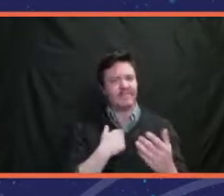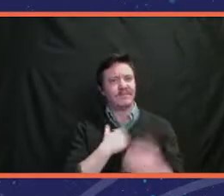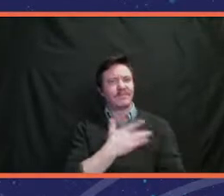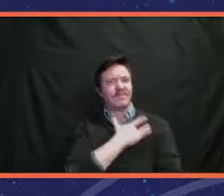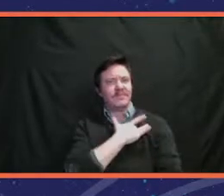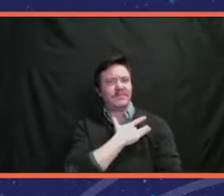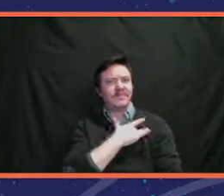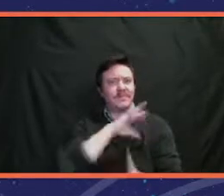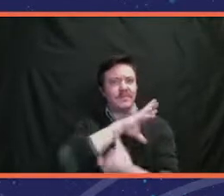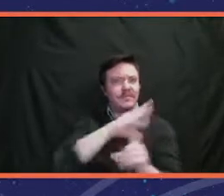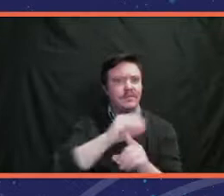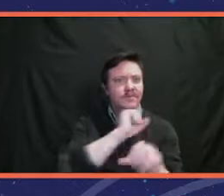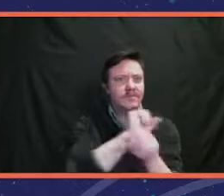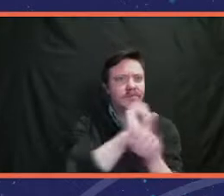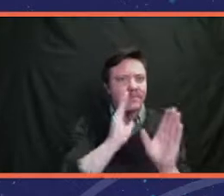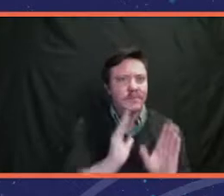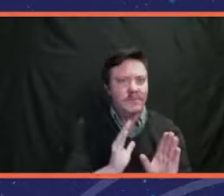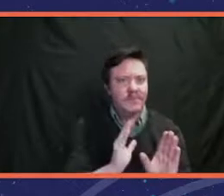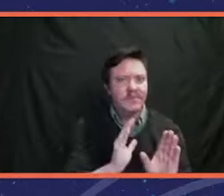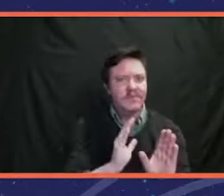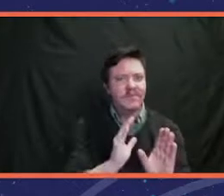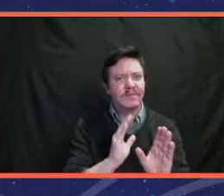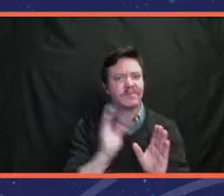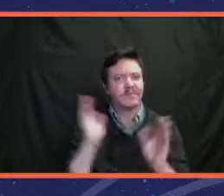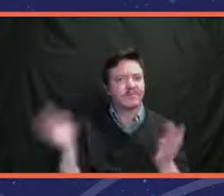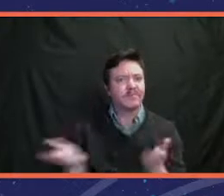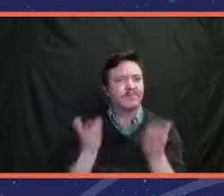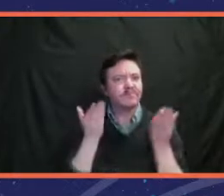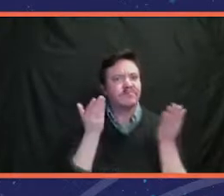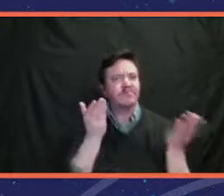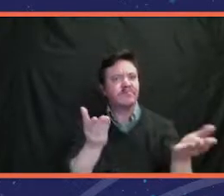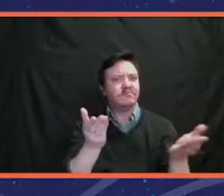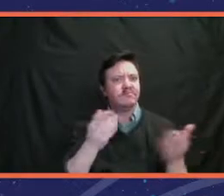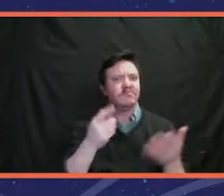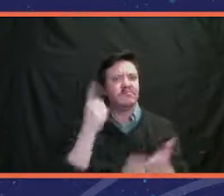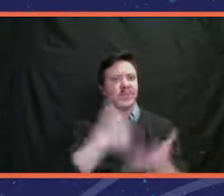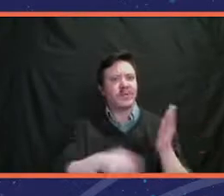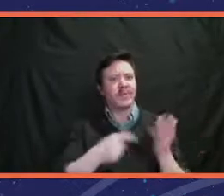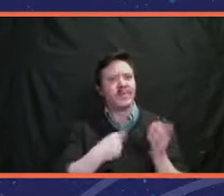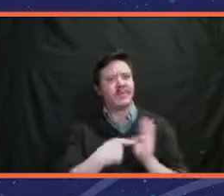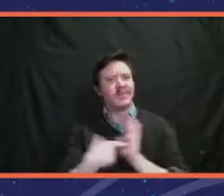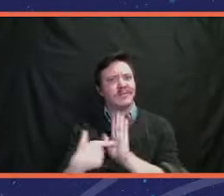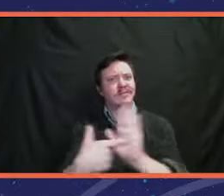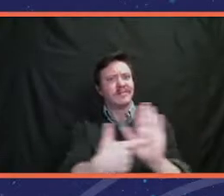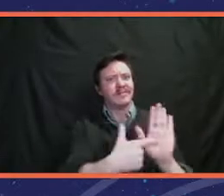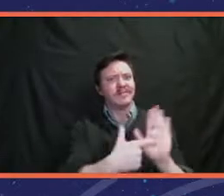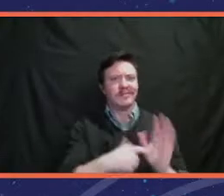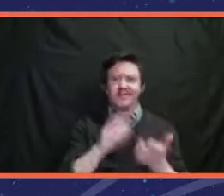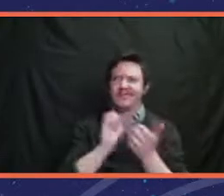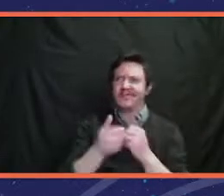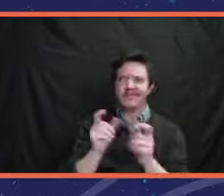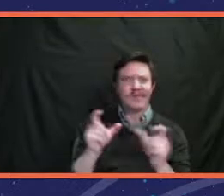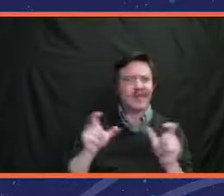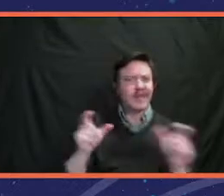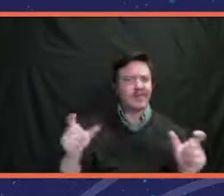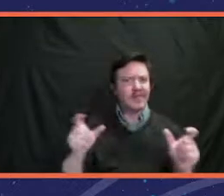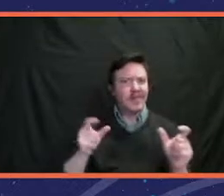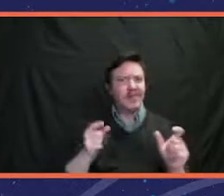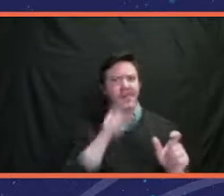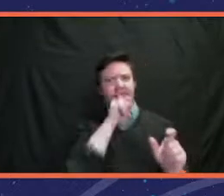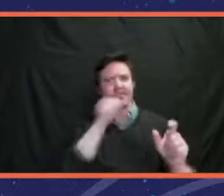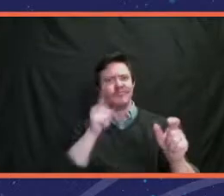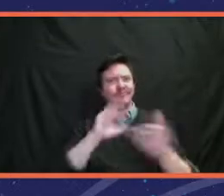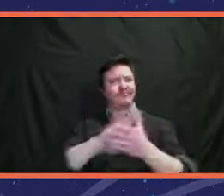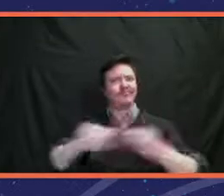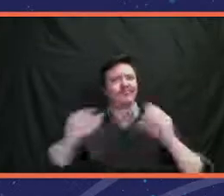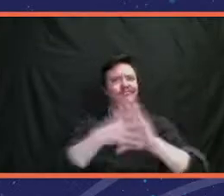workers have brought into what's been illustrated today. And yeah, just the ways that folks are like controlling the narrative. Definitely want to shout